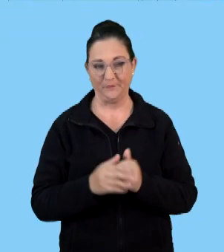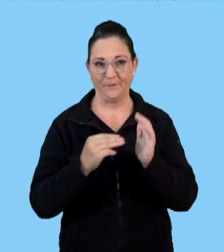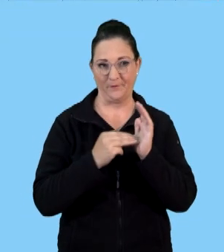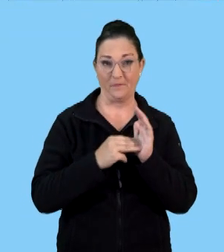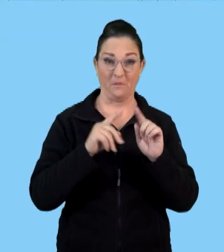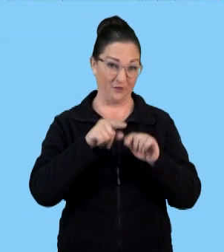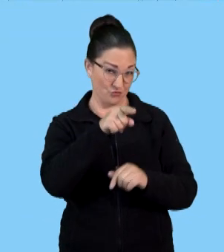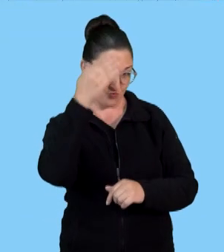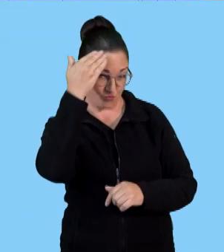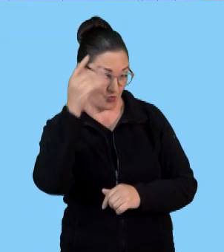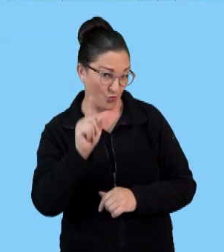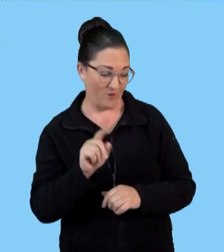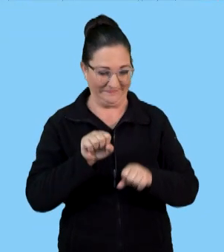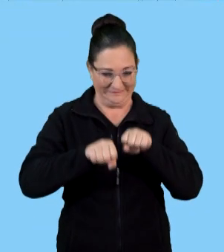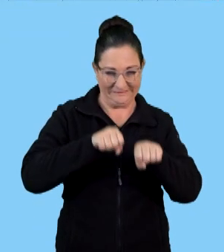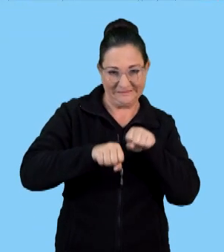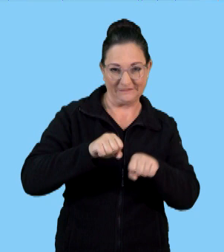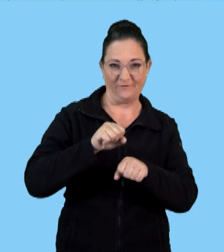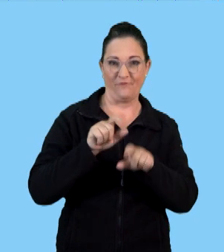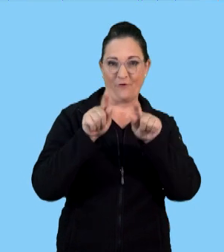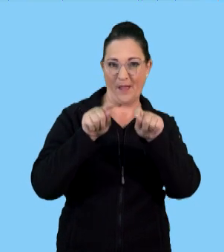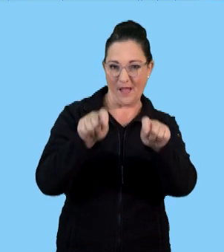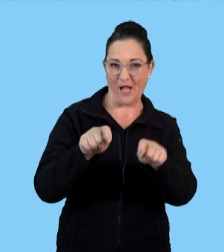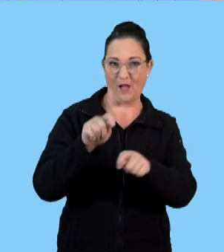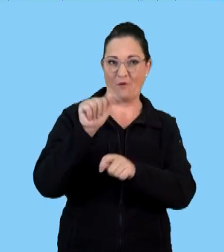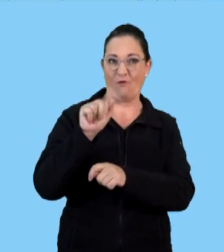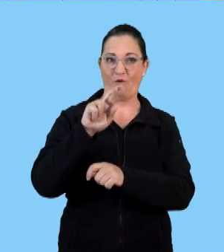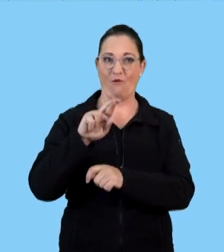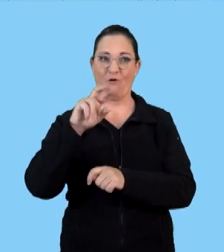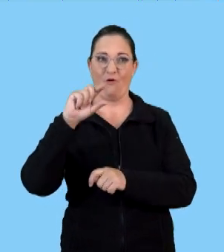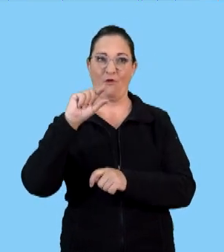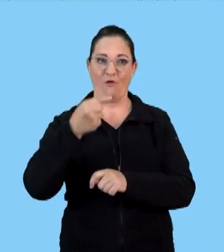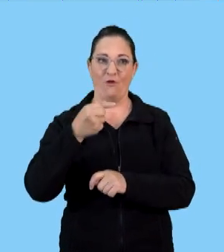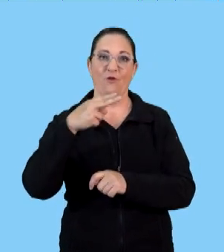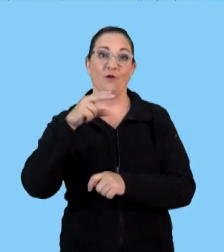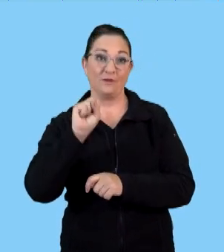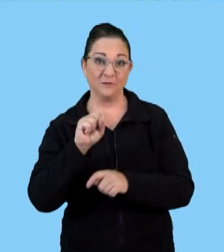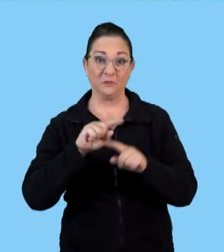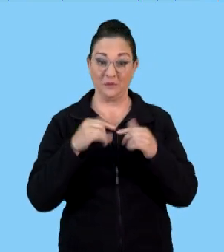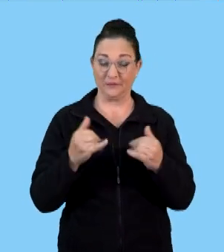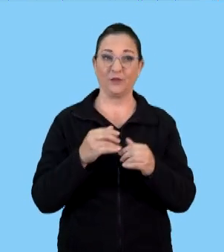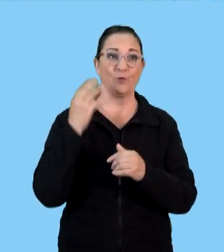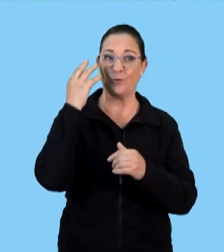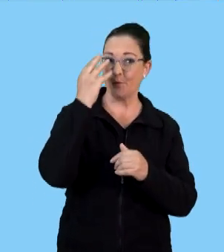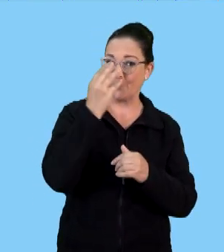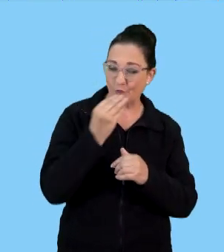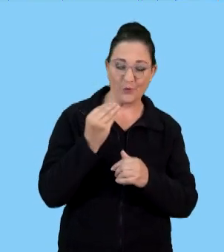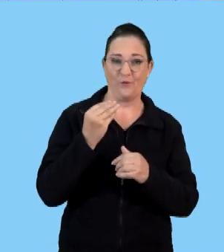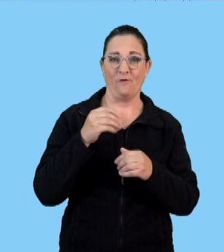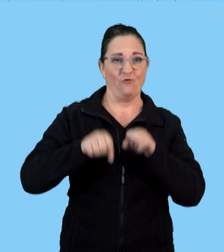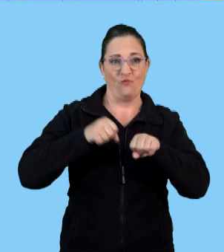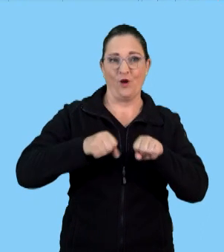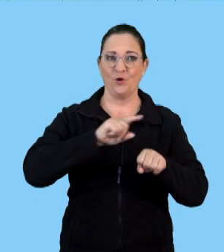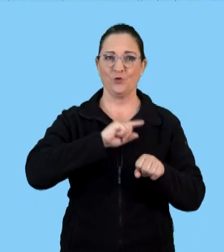Cape Argus cycle race is the most beautiful bike race in the world? Starting and finishing in the shadow of Table